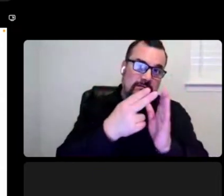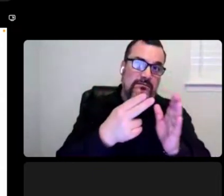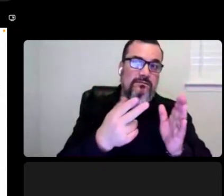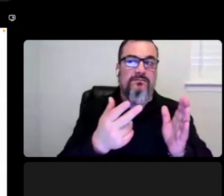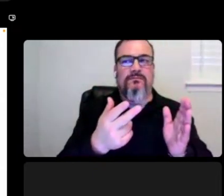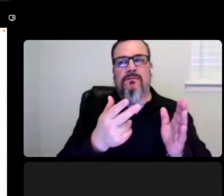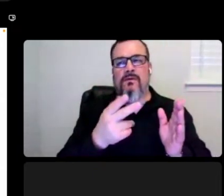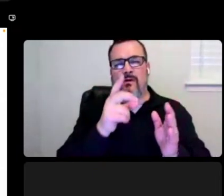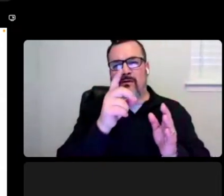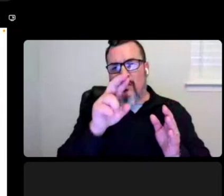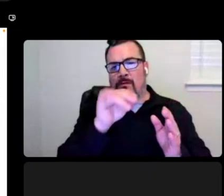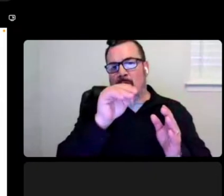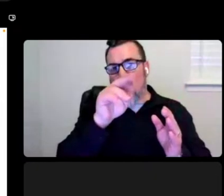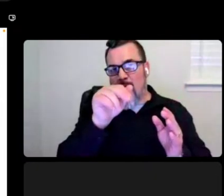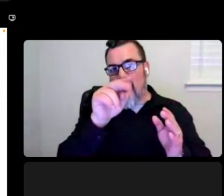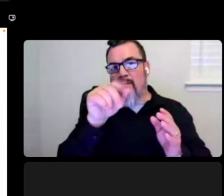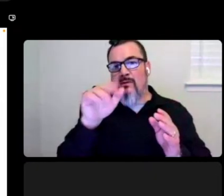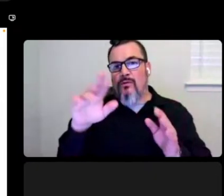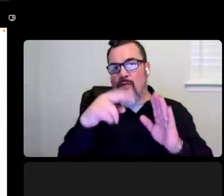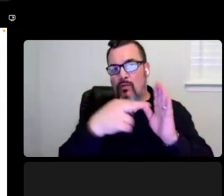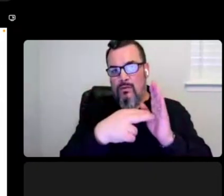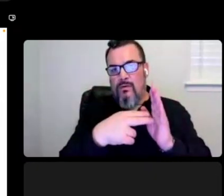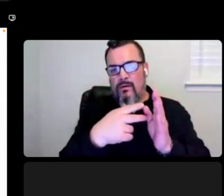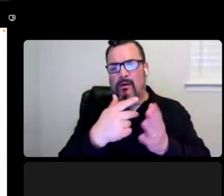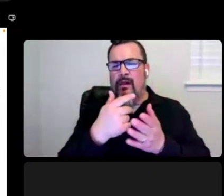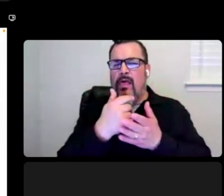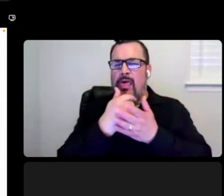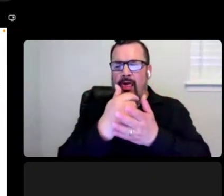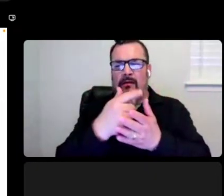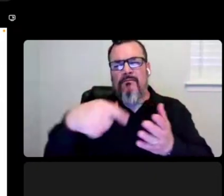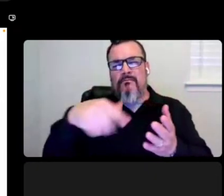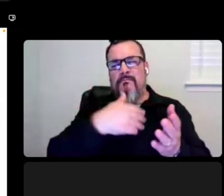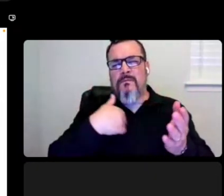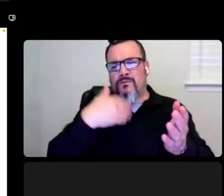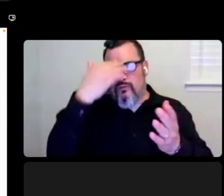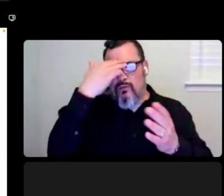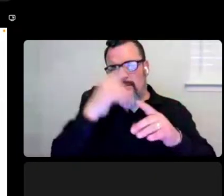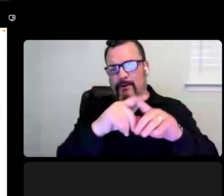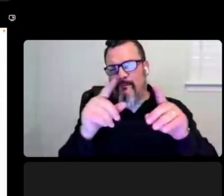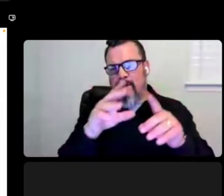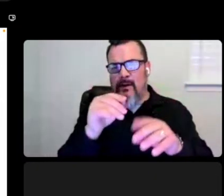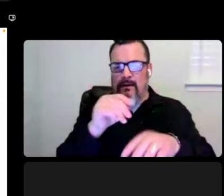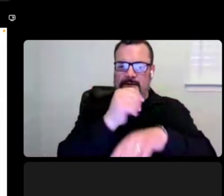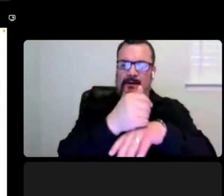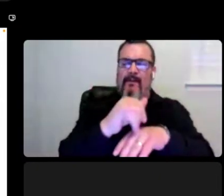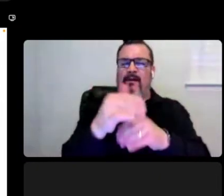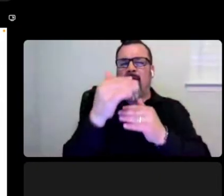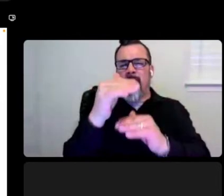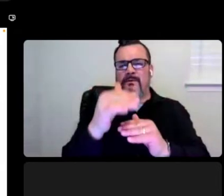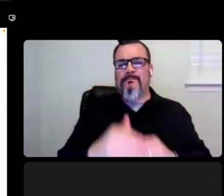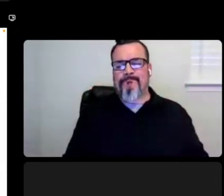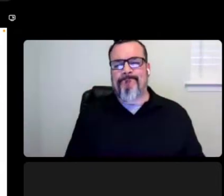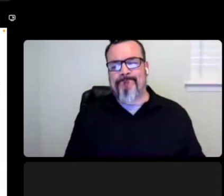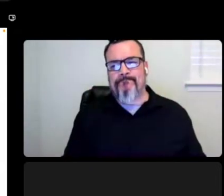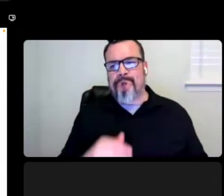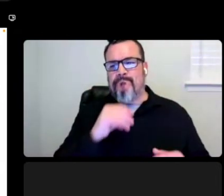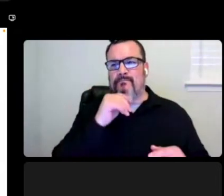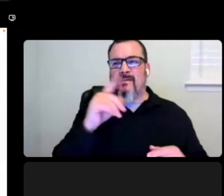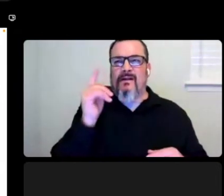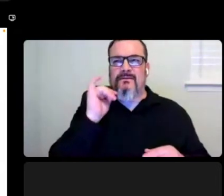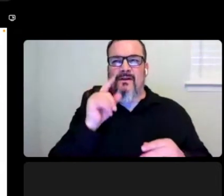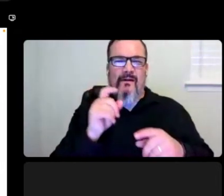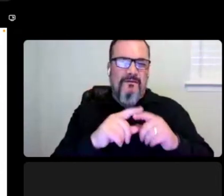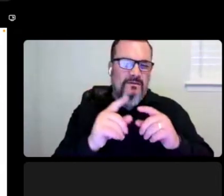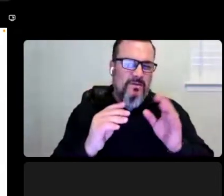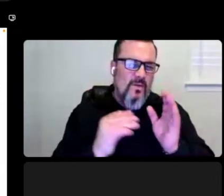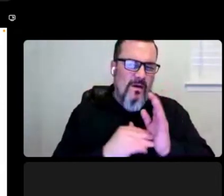that Dr. Miranda's role is to help board members know the difference sometimes and to set that limit. Doesn't sound like you have to do it too often in this